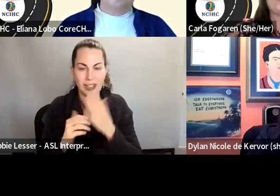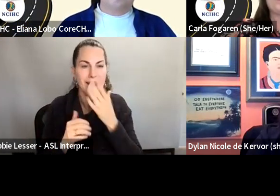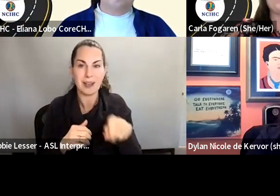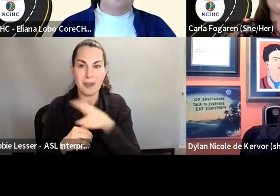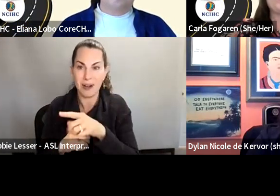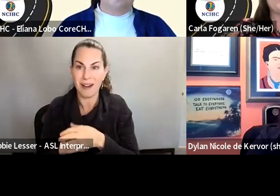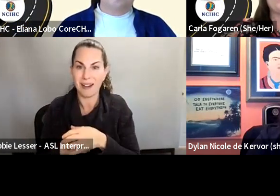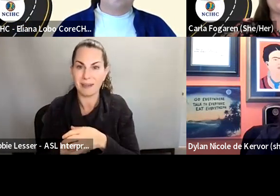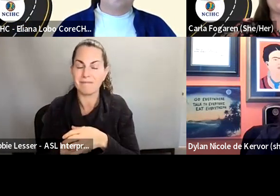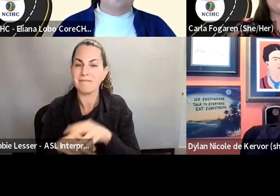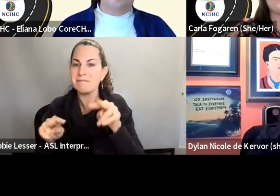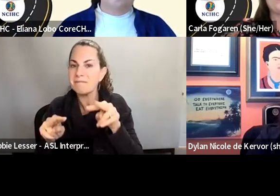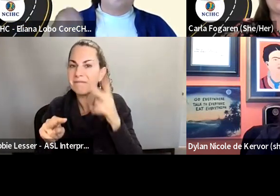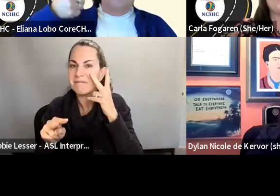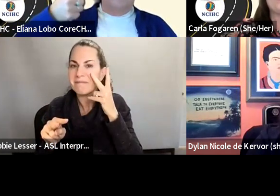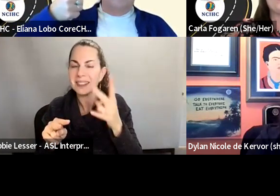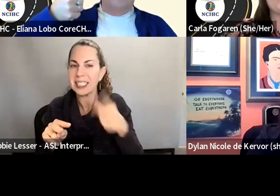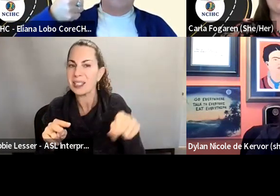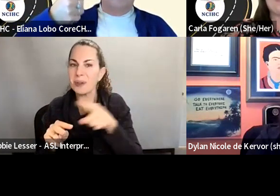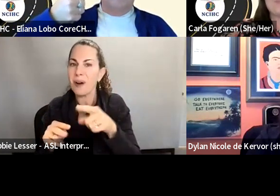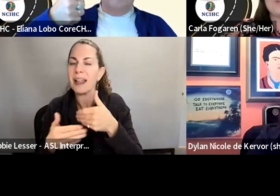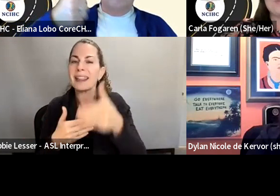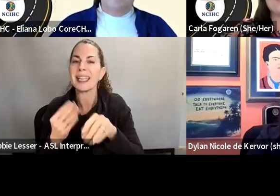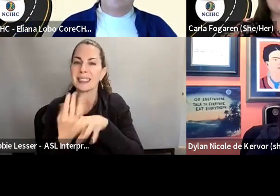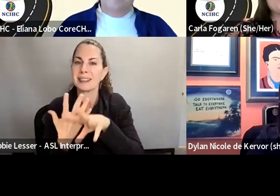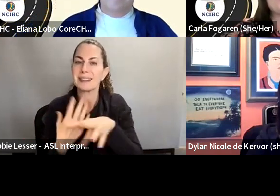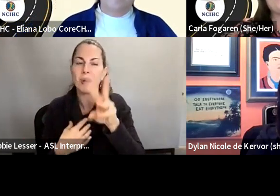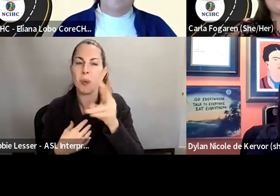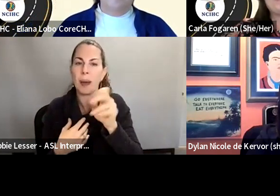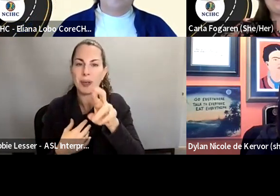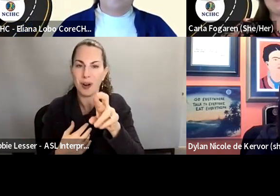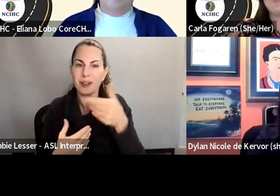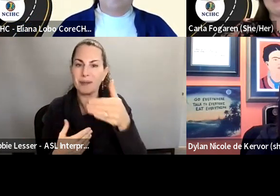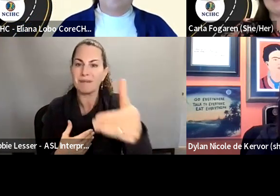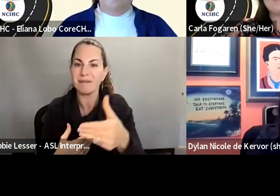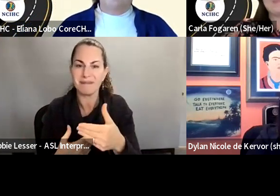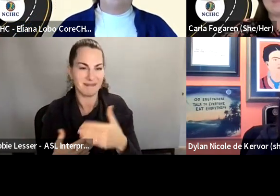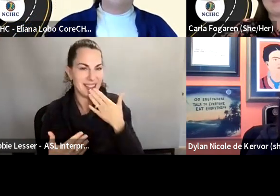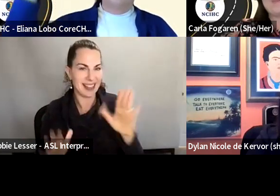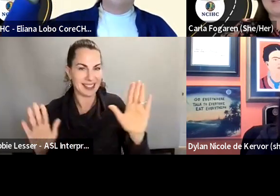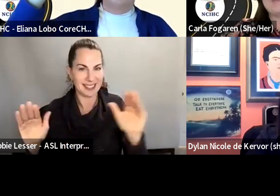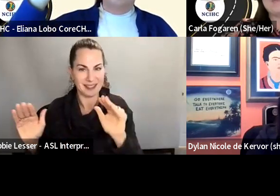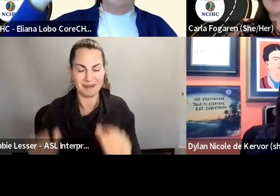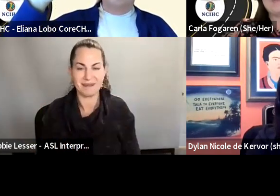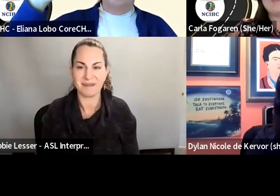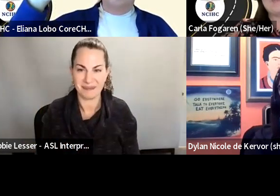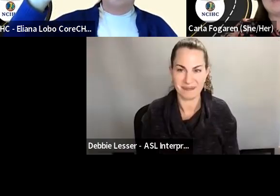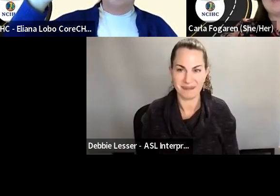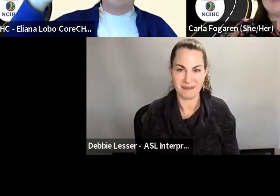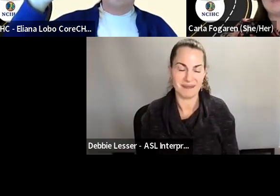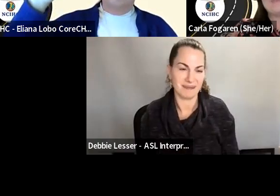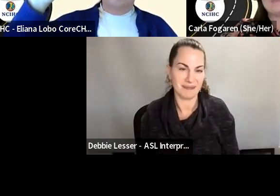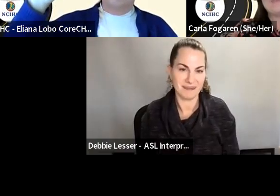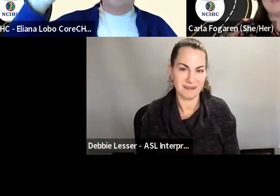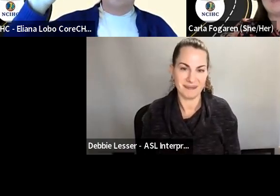seeing everybody at the next Thank NCIHC On The Road webinar coming up in a few months. You bet. Thanks for Thanks so having much. us. Thank you all. Bye Thanks for now. having me. Bye.